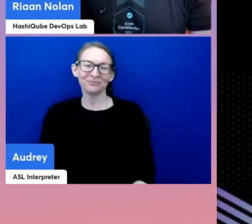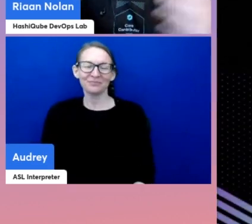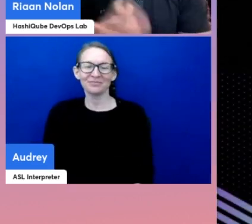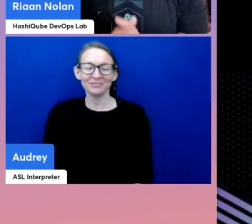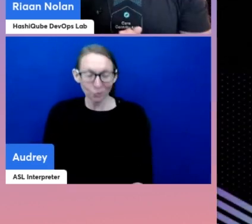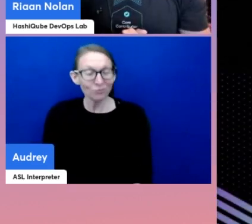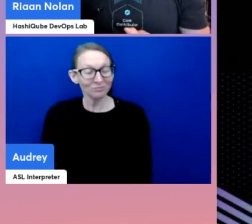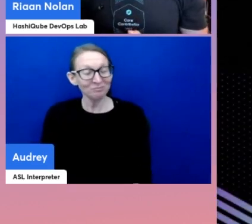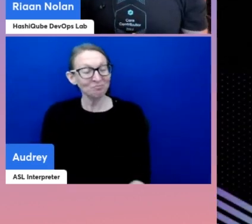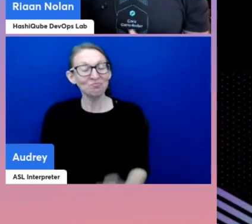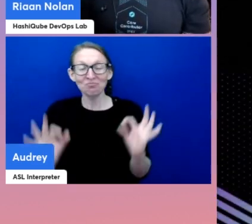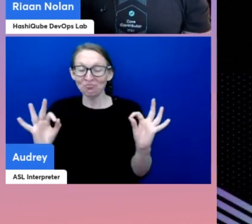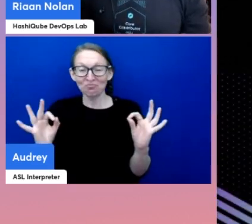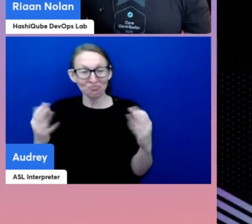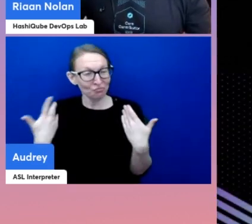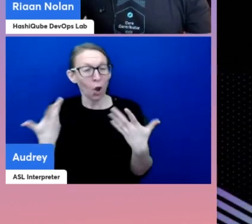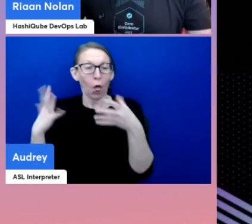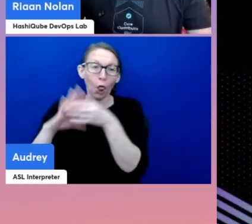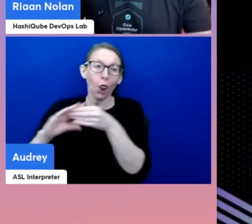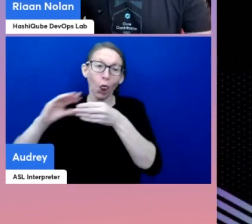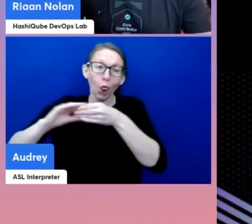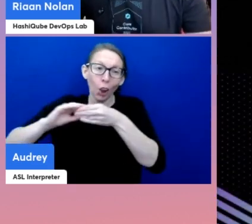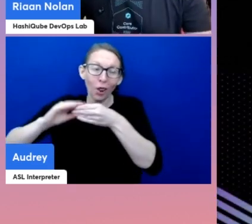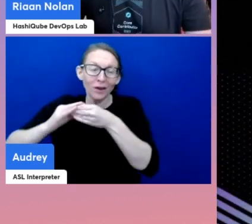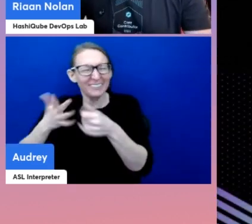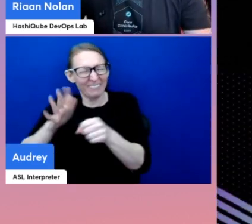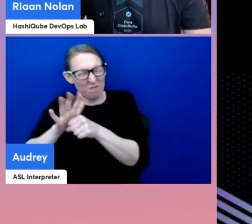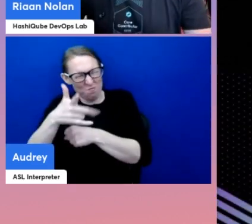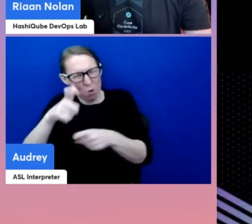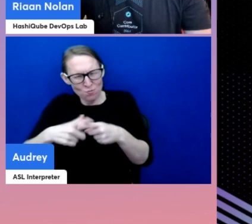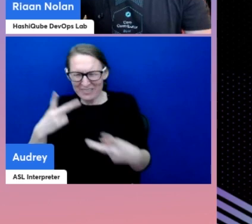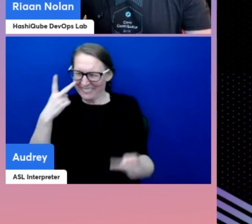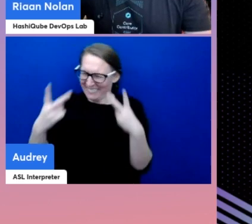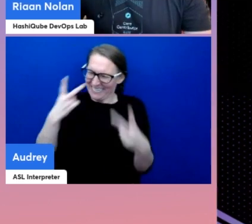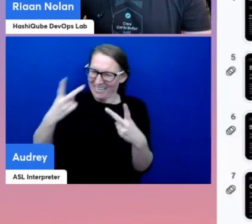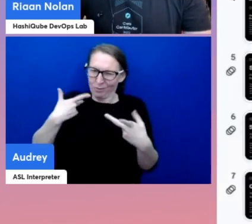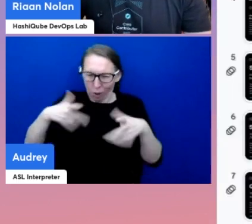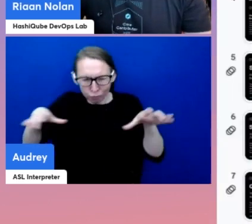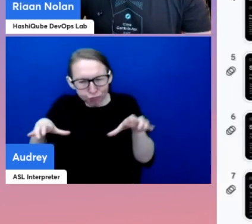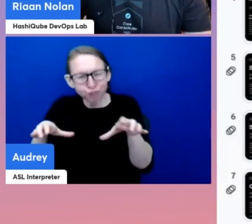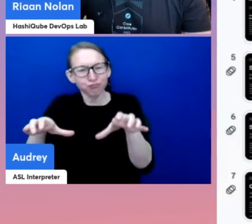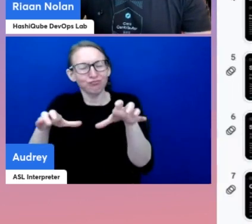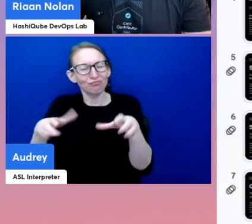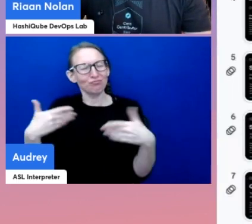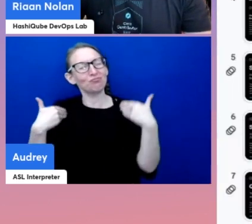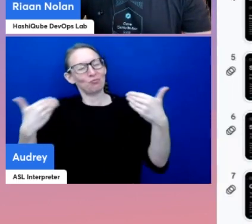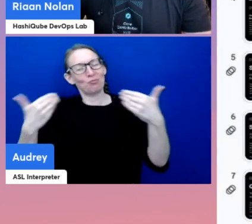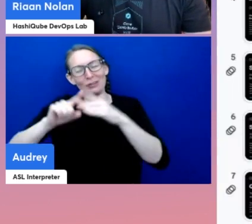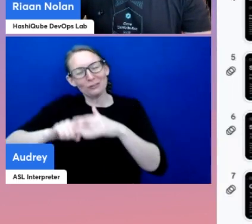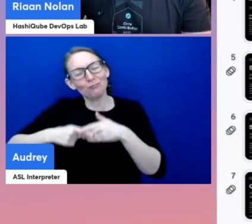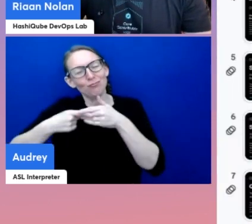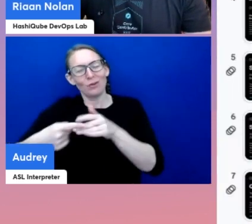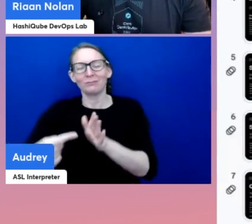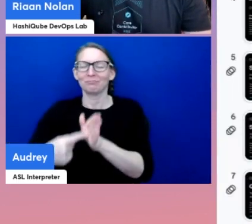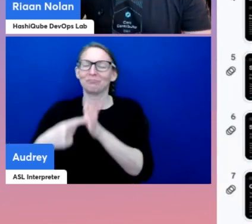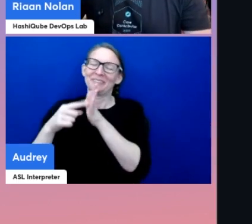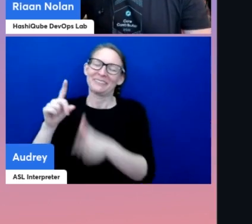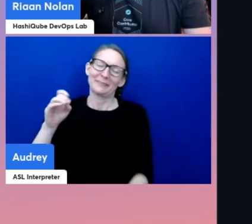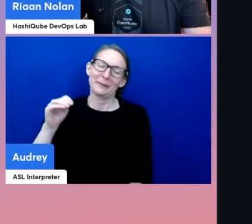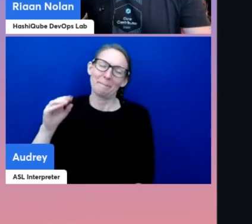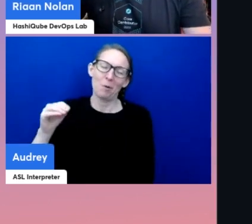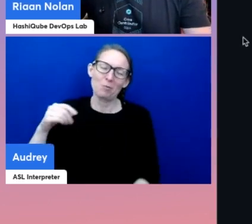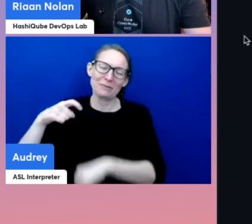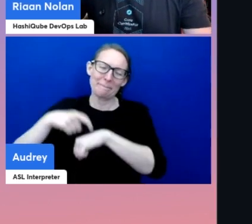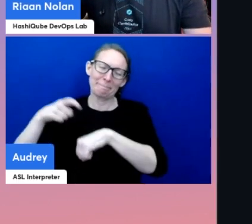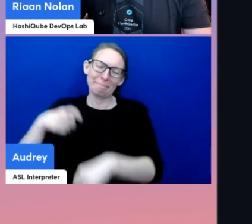So enough talking. I think you guys want to see some stuff, eh? So let's get into demo